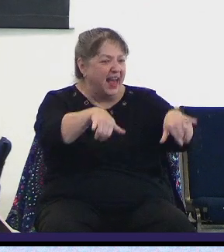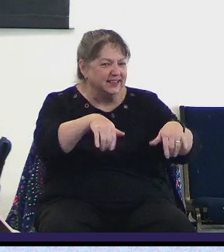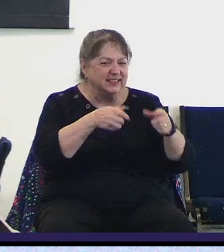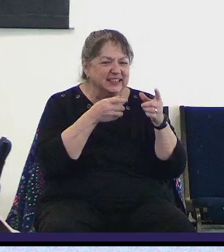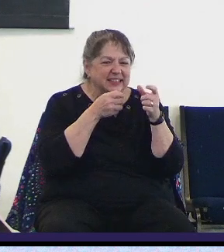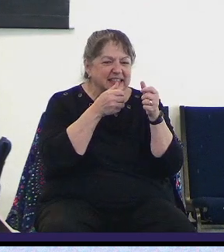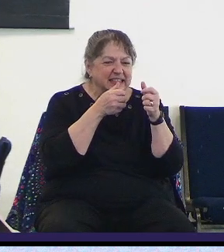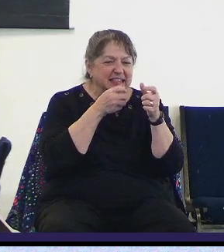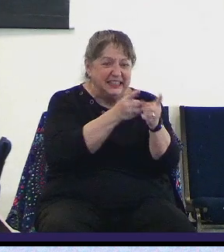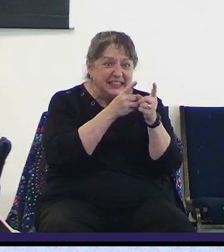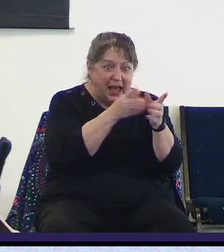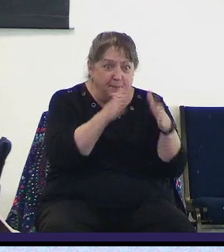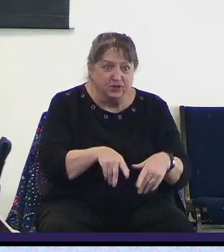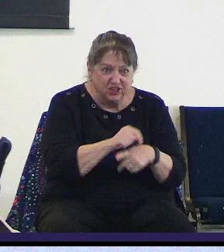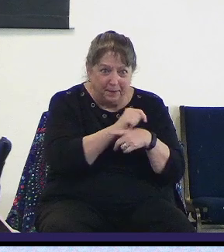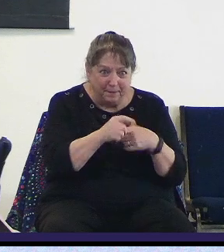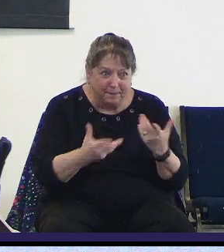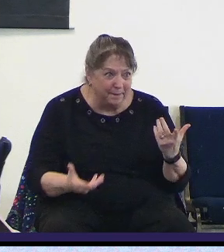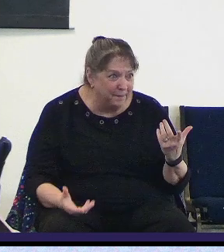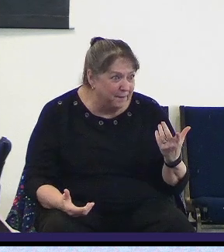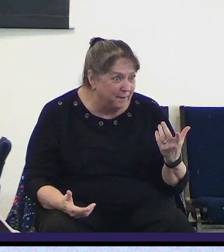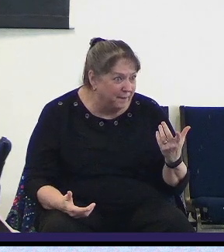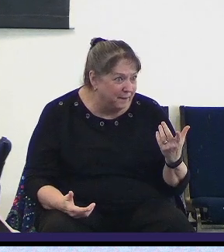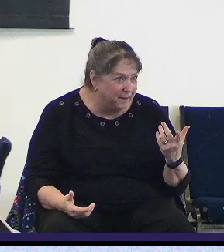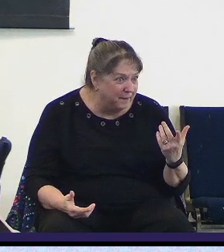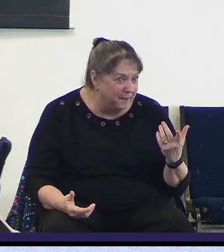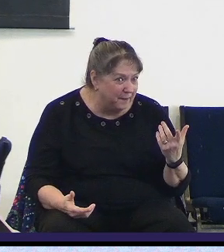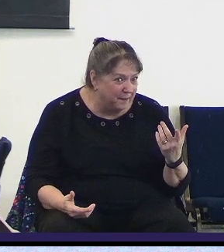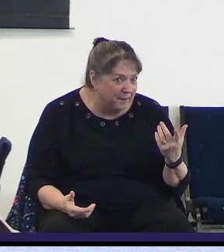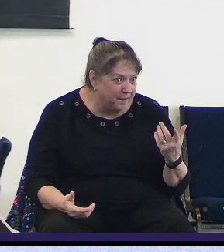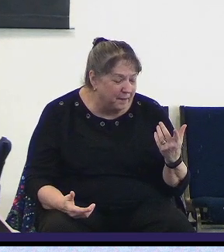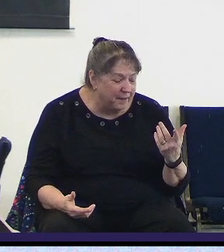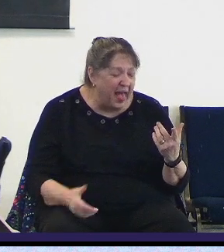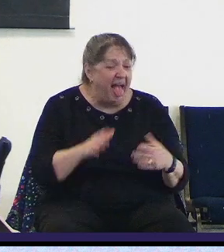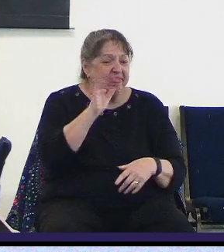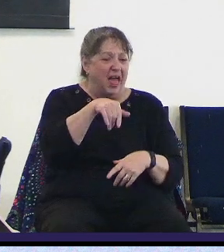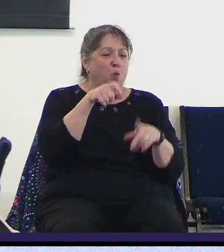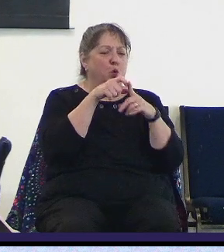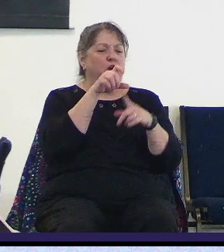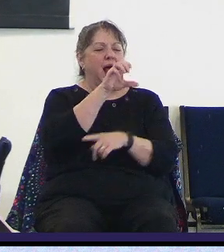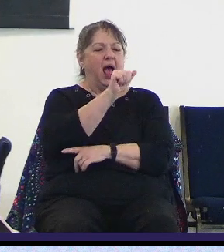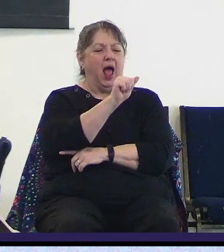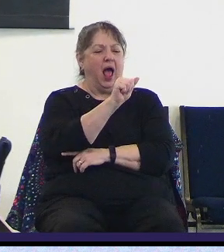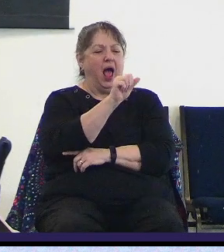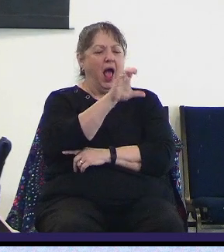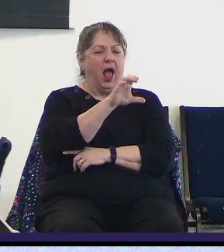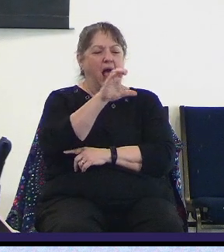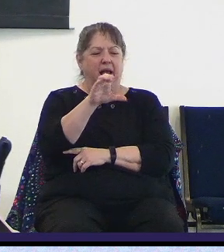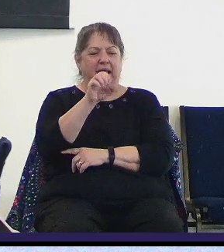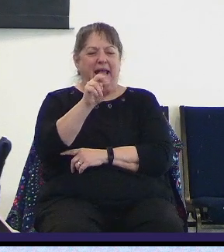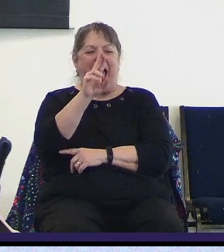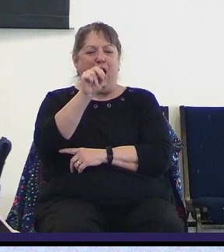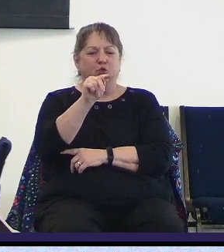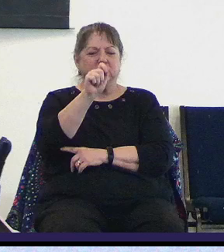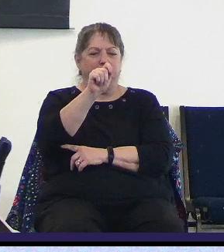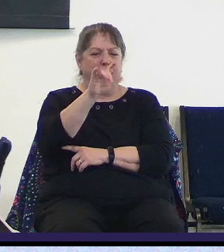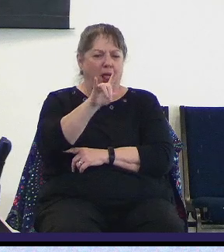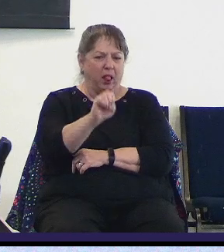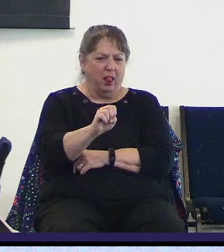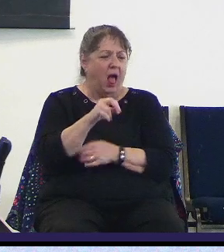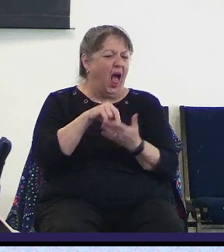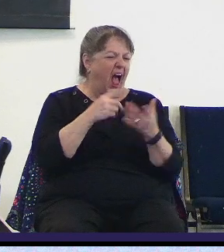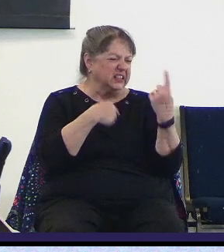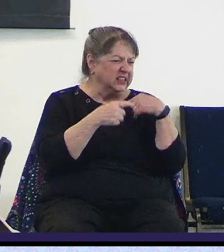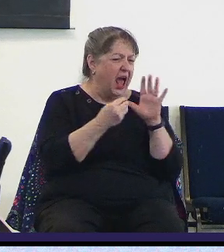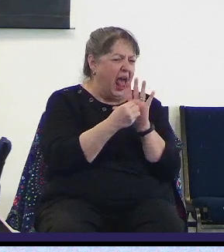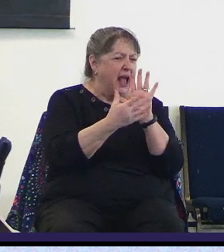See, the whole idea of accountability begins first that we are accountable to God. We are accountable to this book. But then we